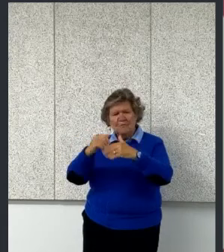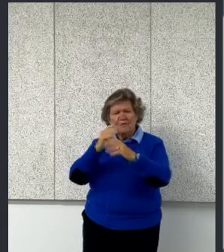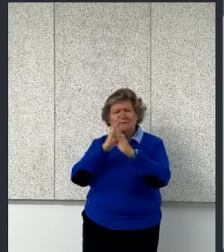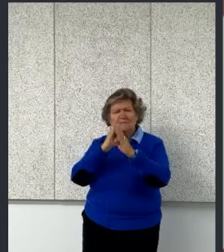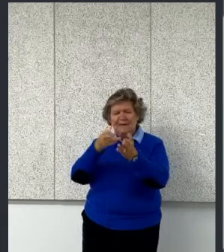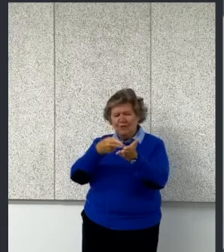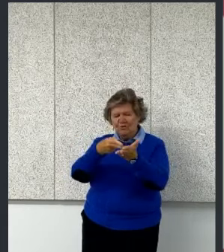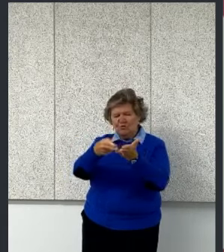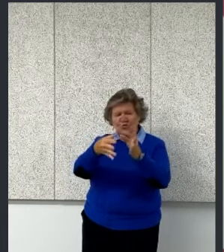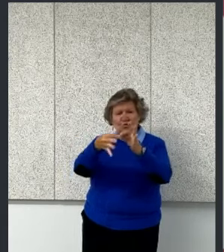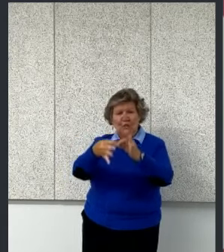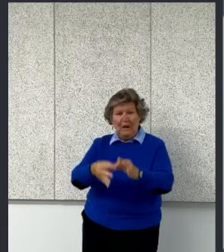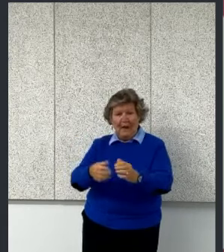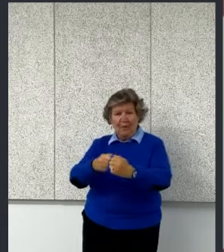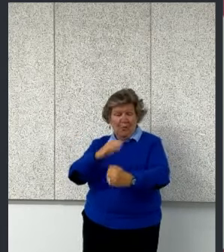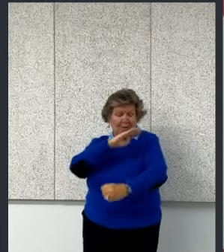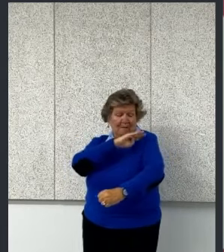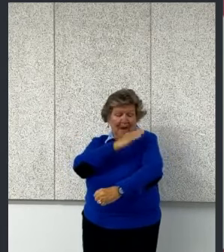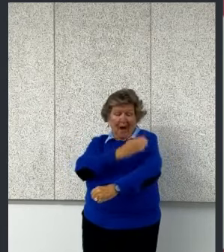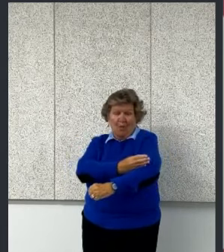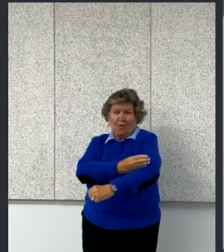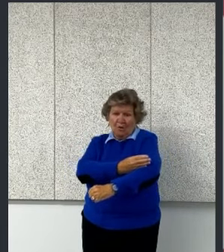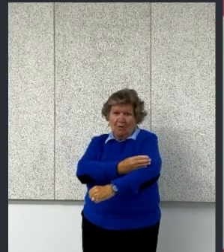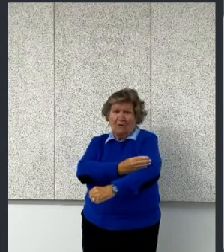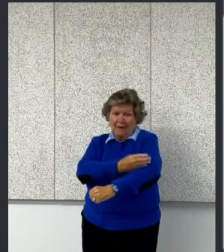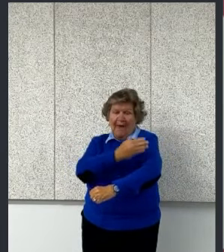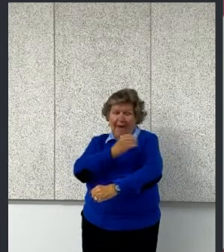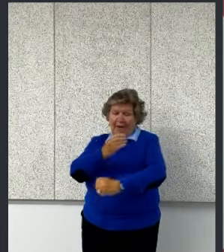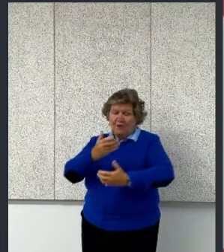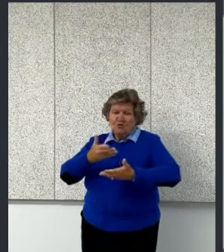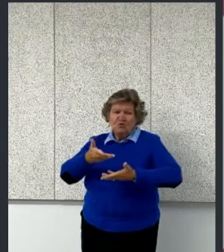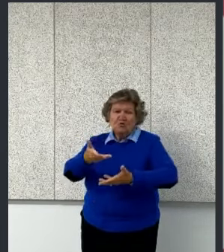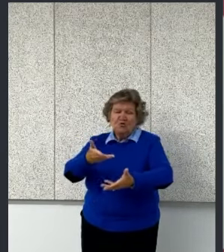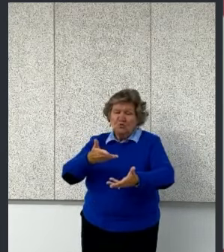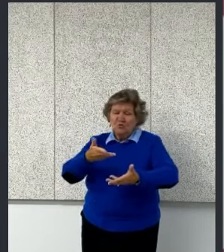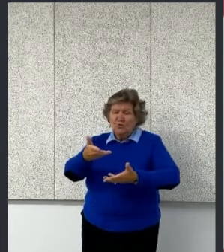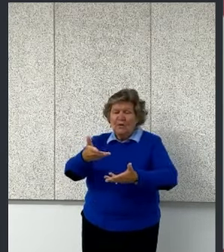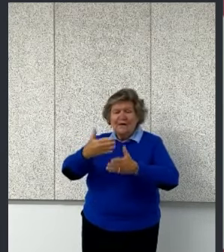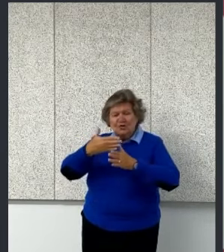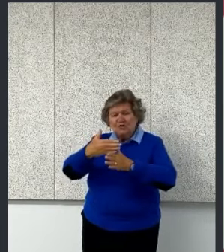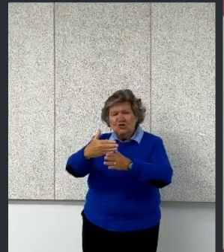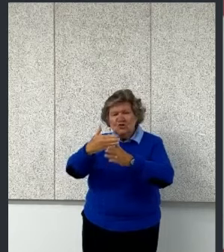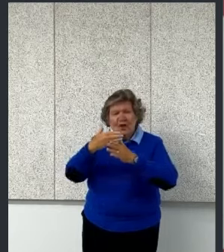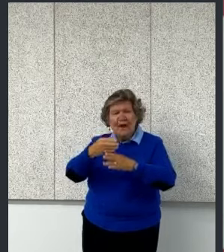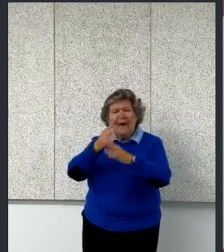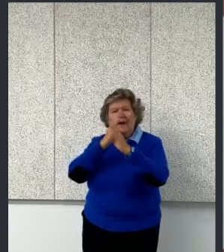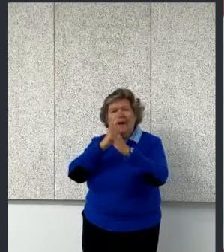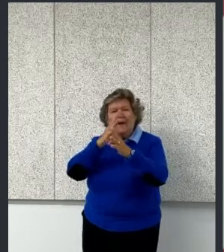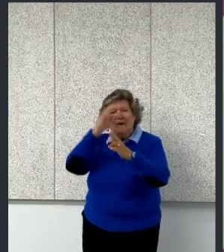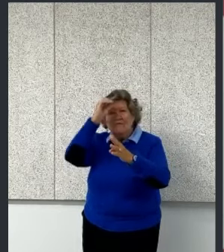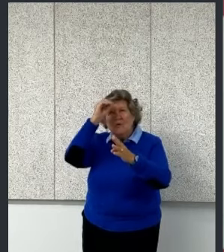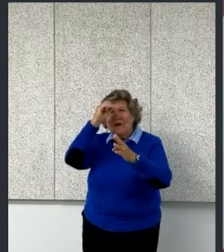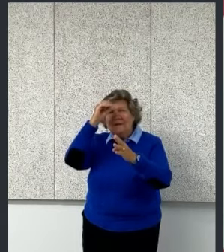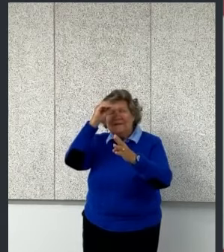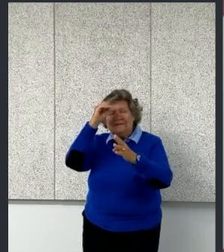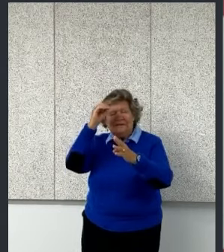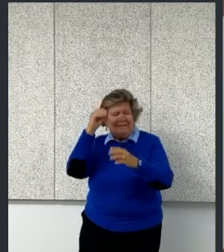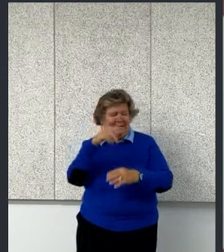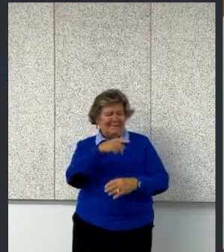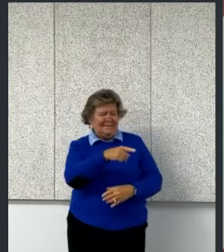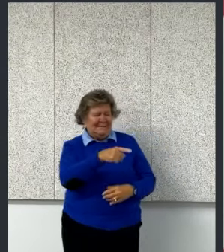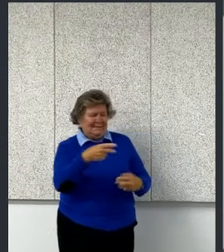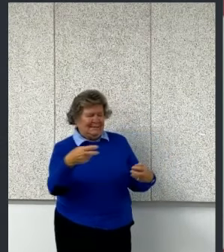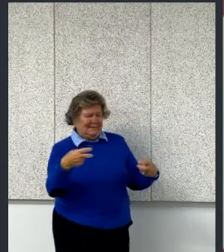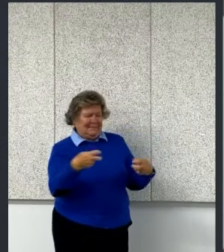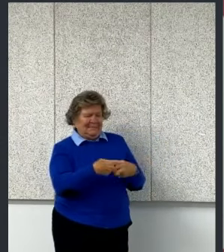power and to sharing a voice around what is not working has